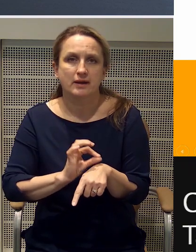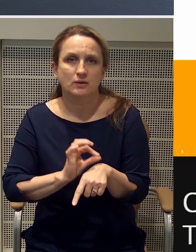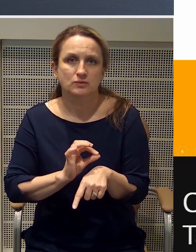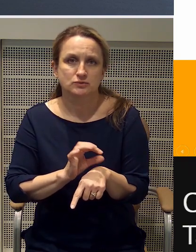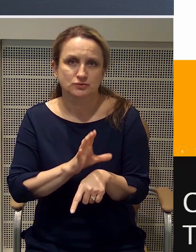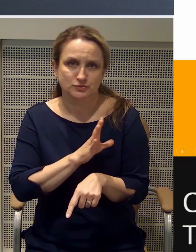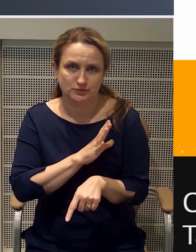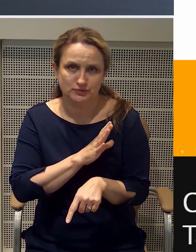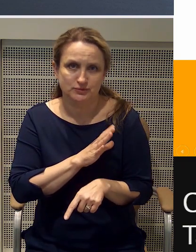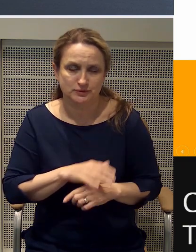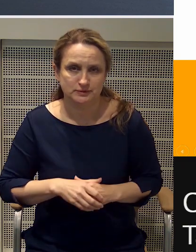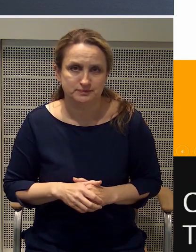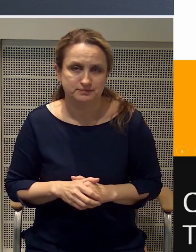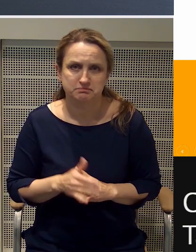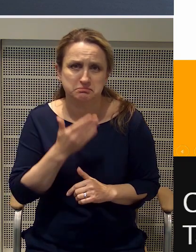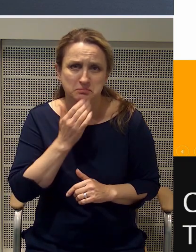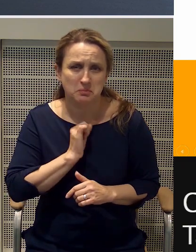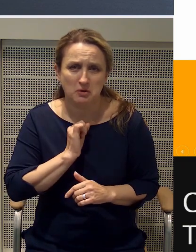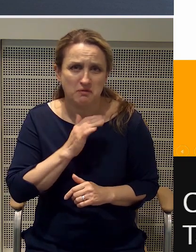a very rare skin disease.